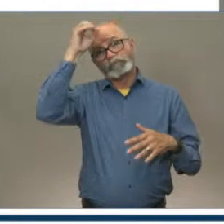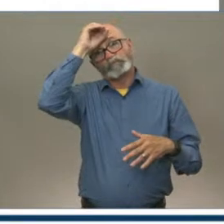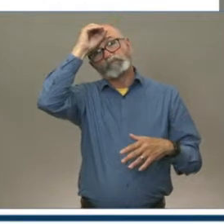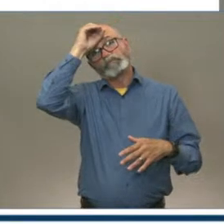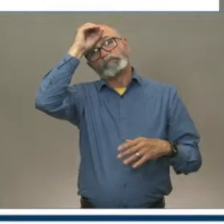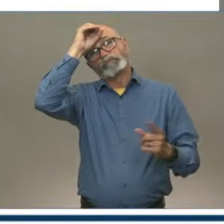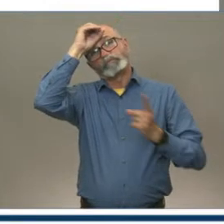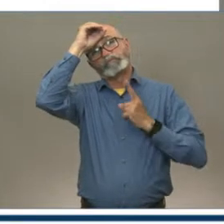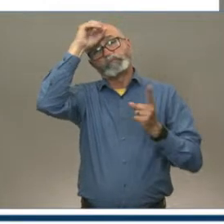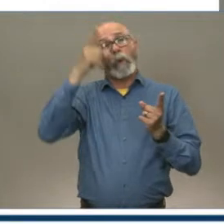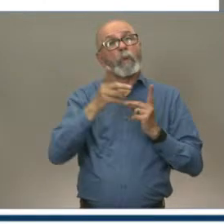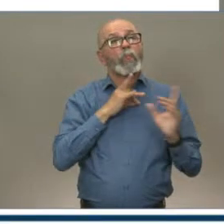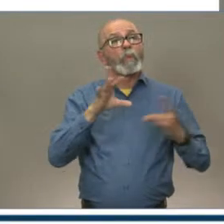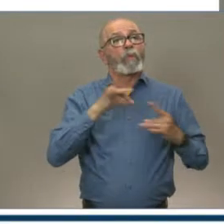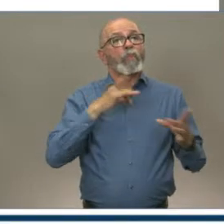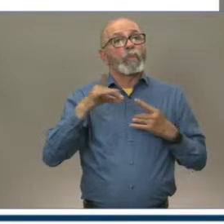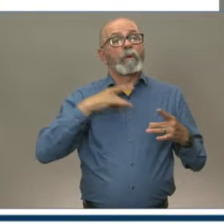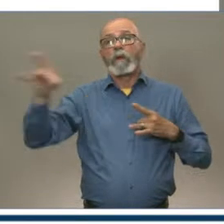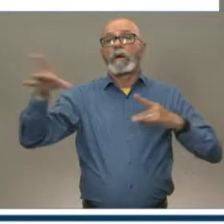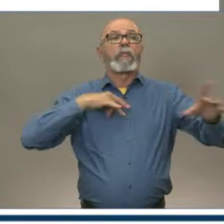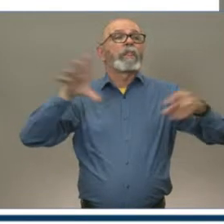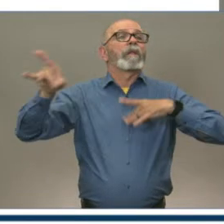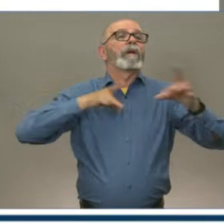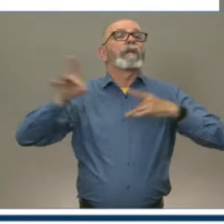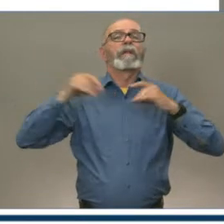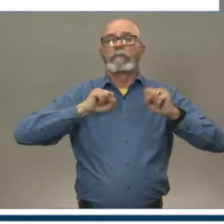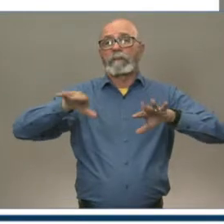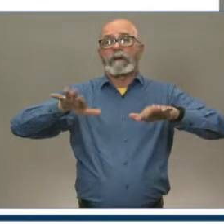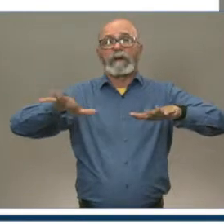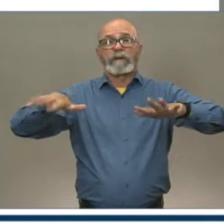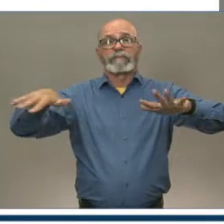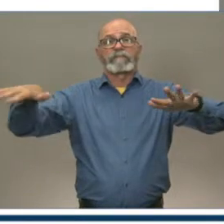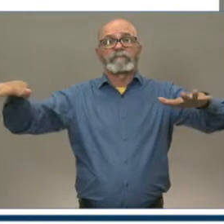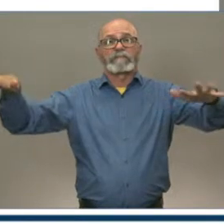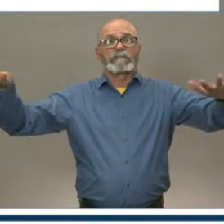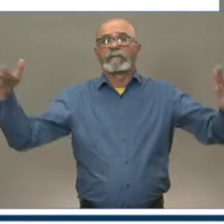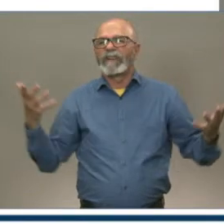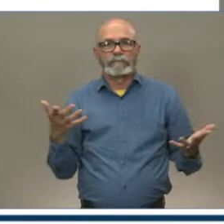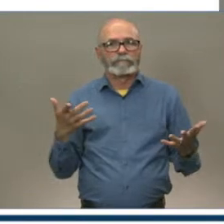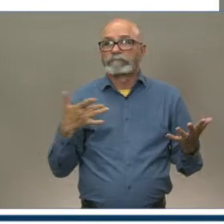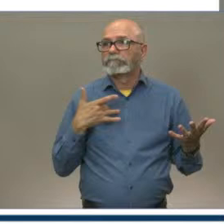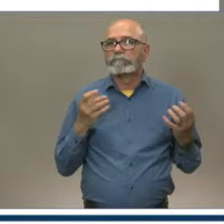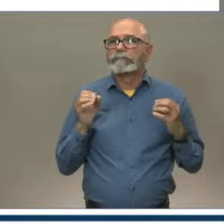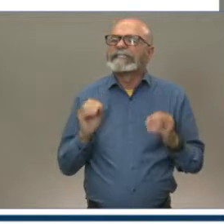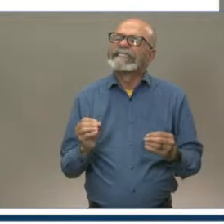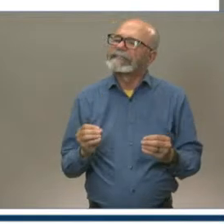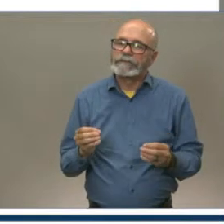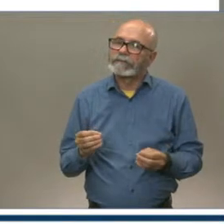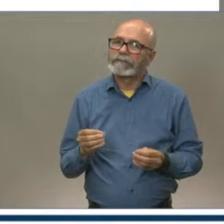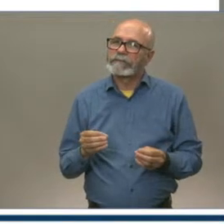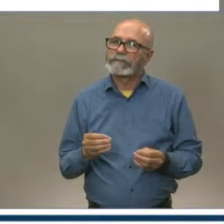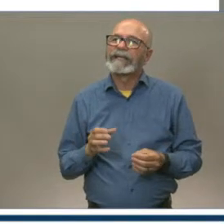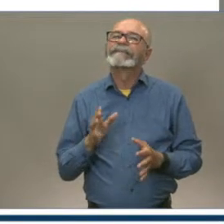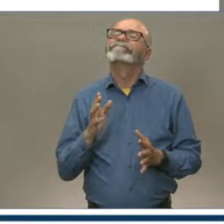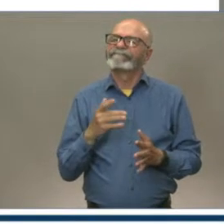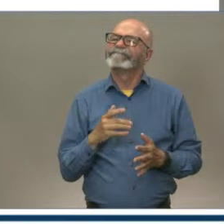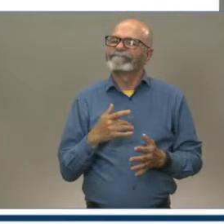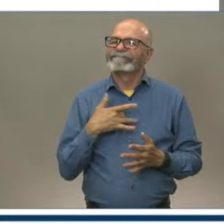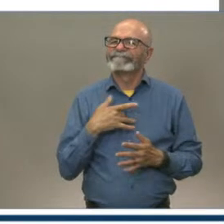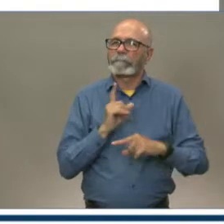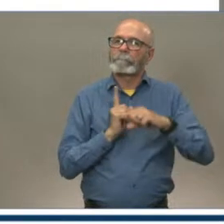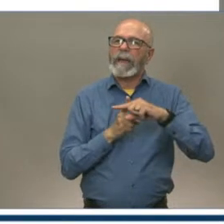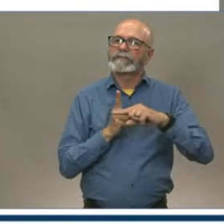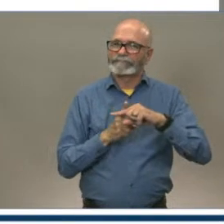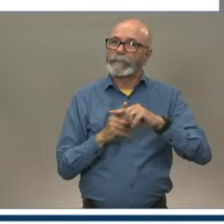daily lives, continuing to transmit to others. So the fact that we're seeing more positives is a part of it is a sign of